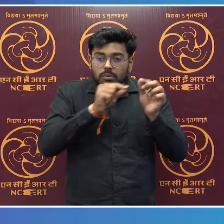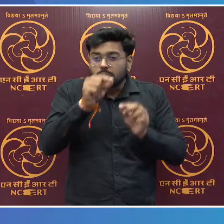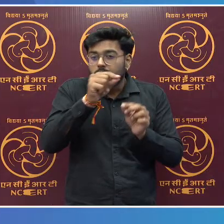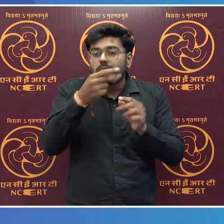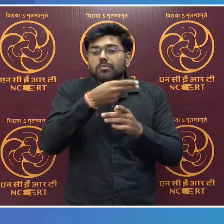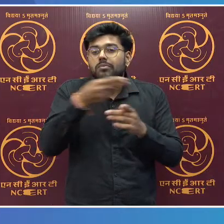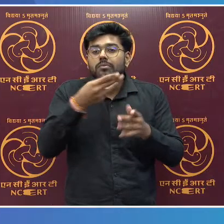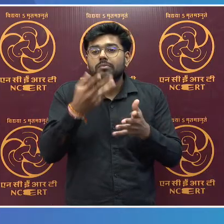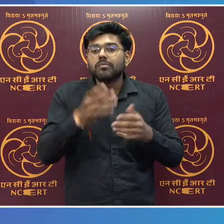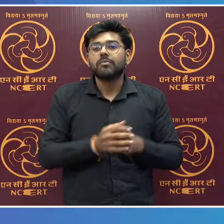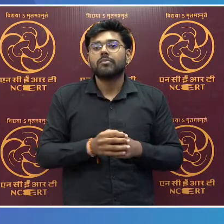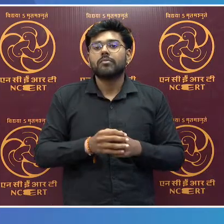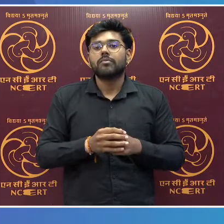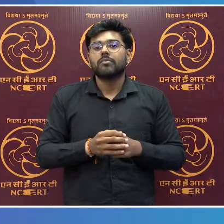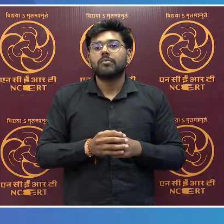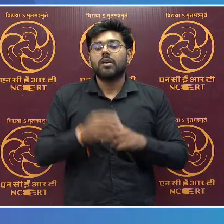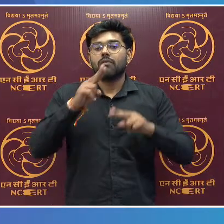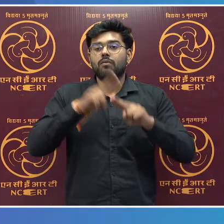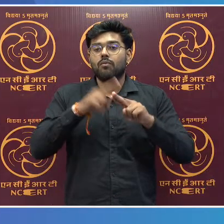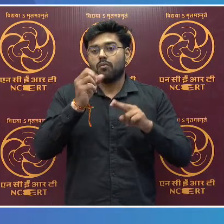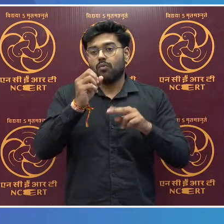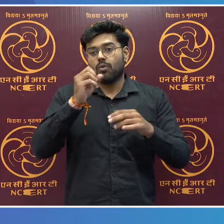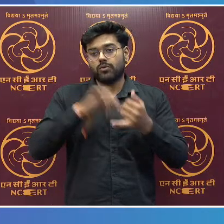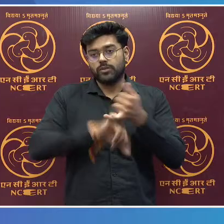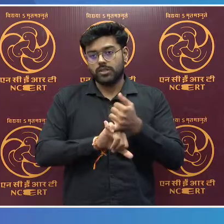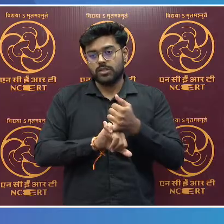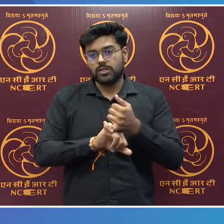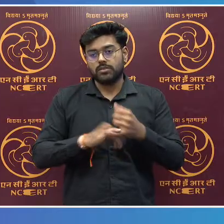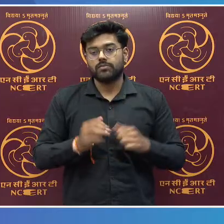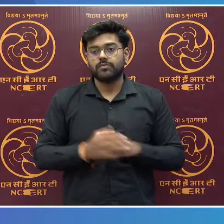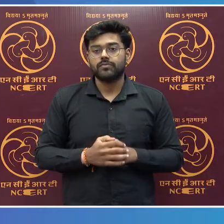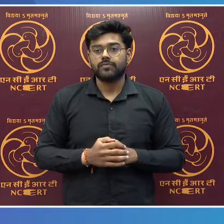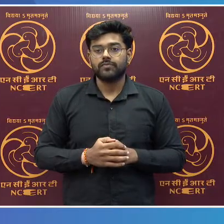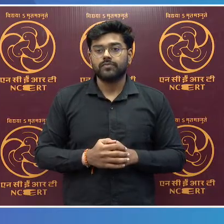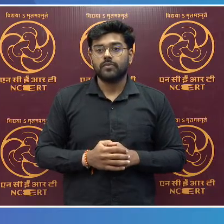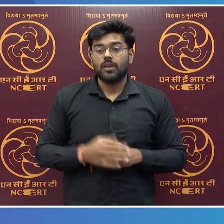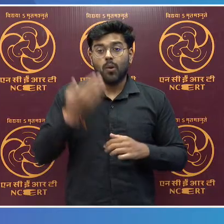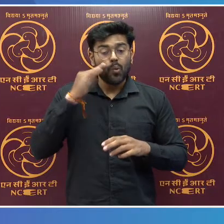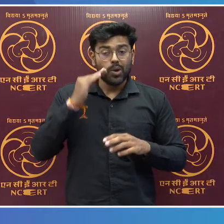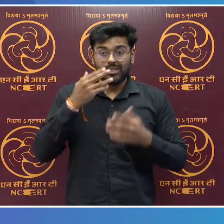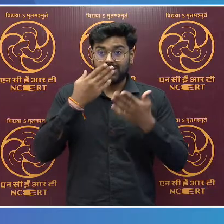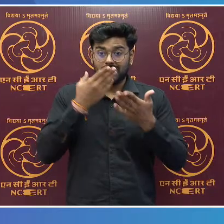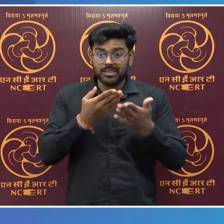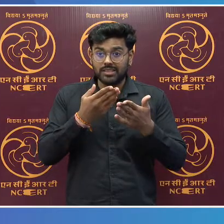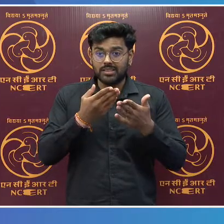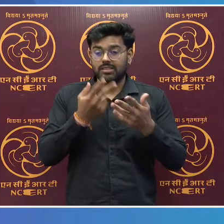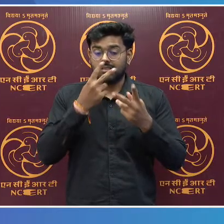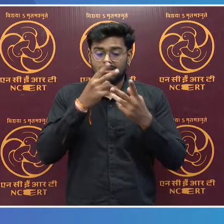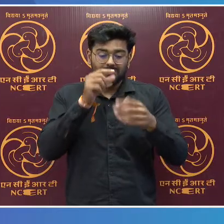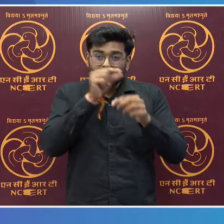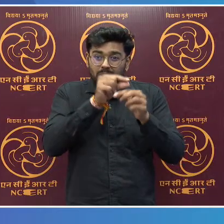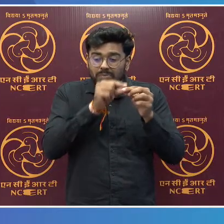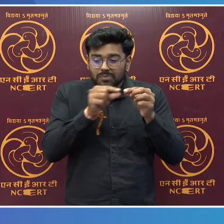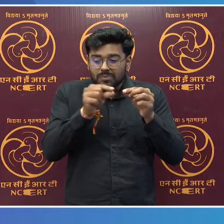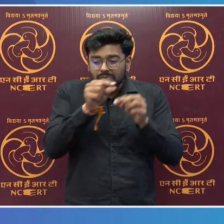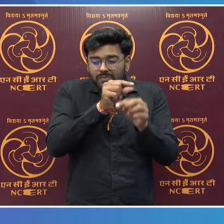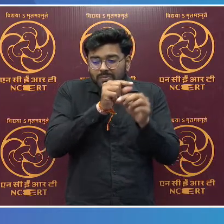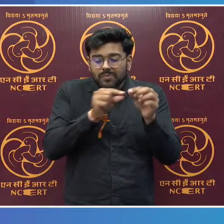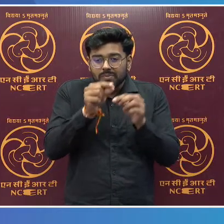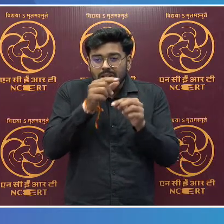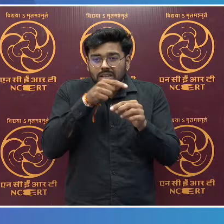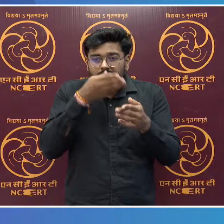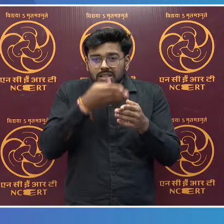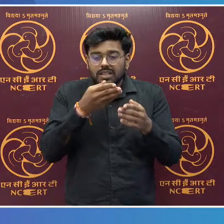what? They are the spores. Okay. Now, whenever these spores are getting the